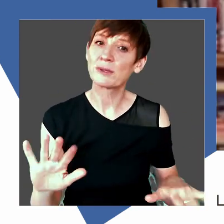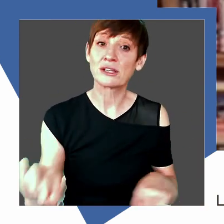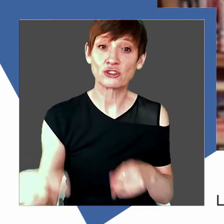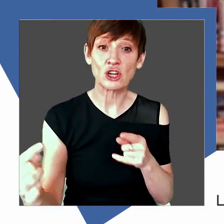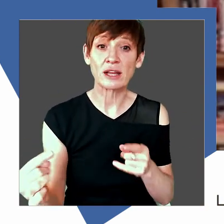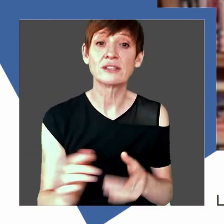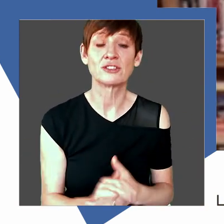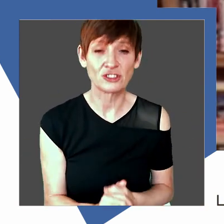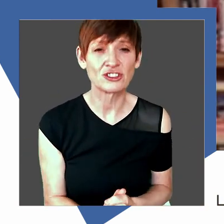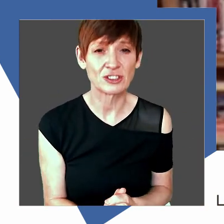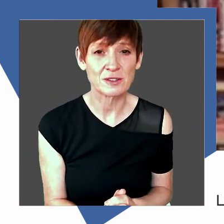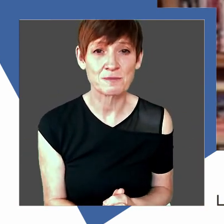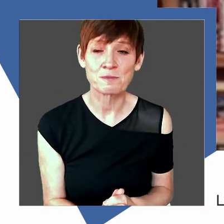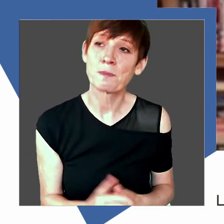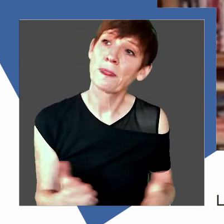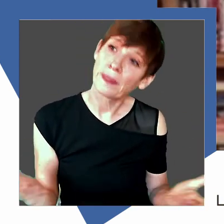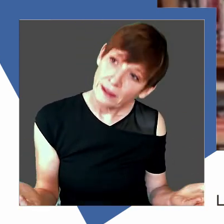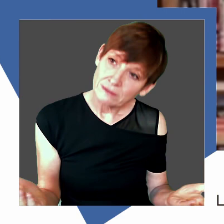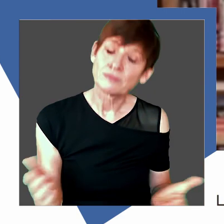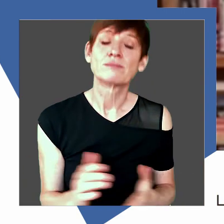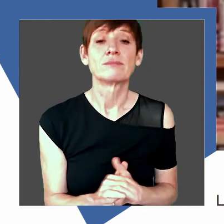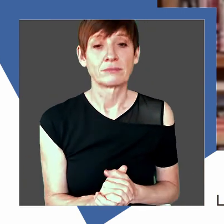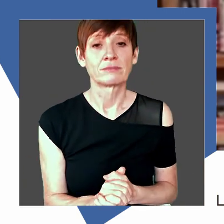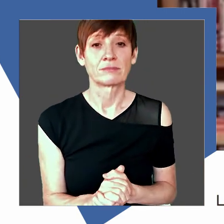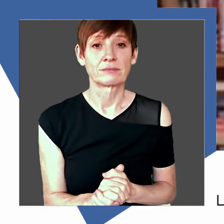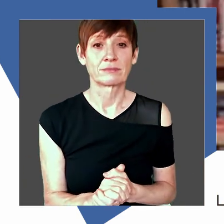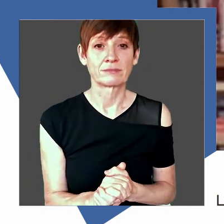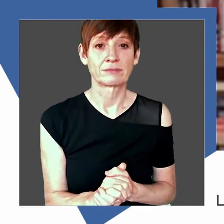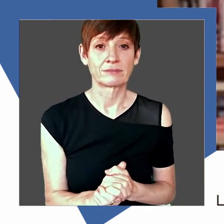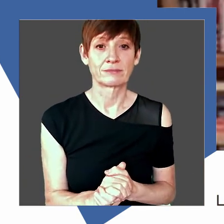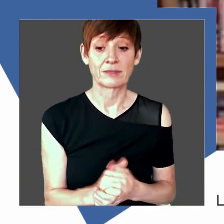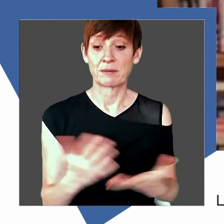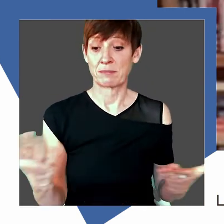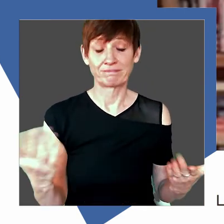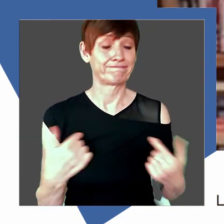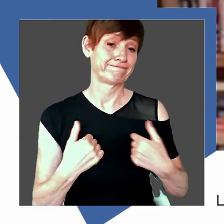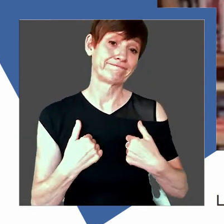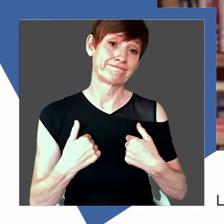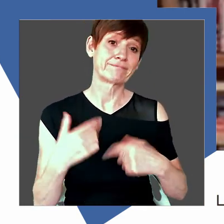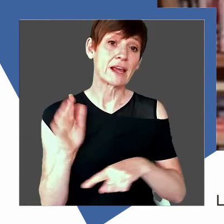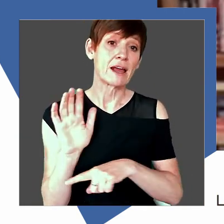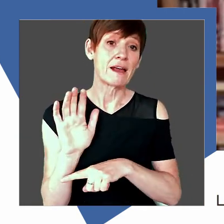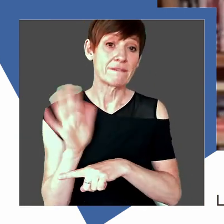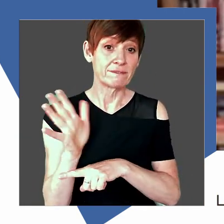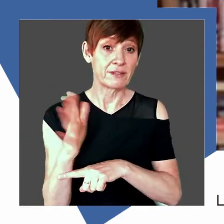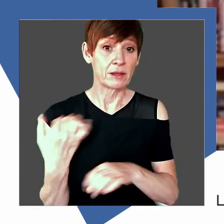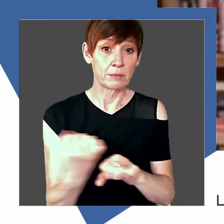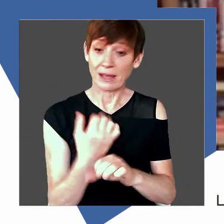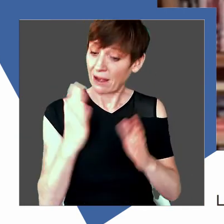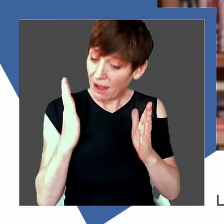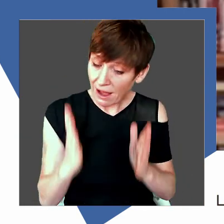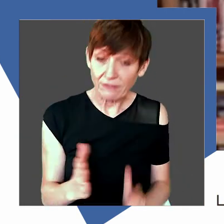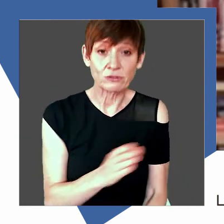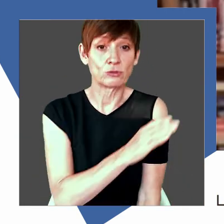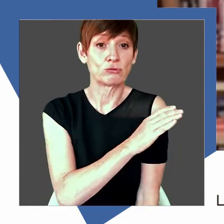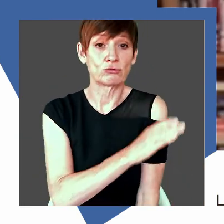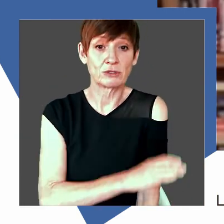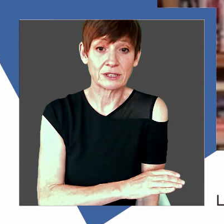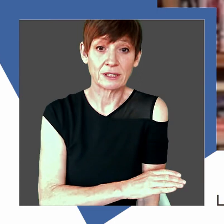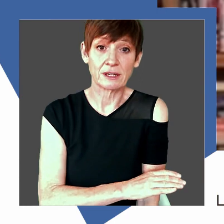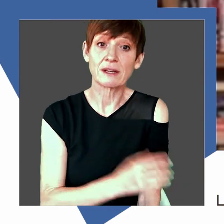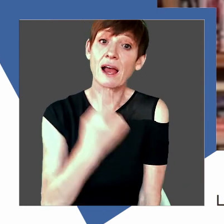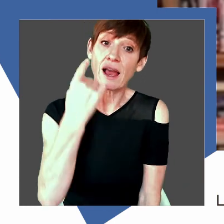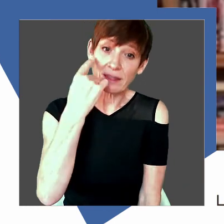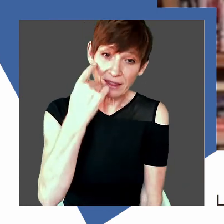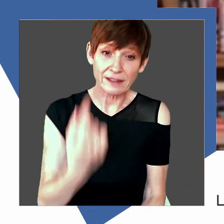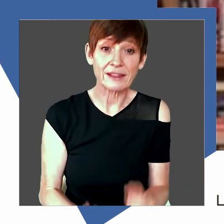I think, you know, as a filmmaker, you have to be resilient, and I think there have been